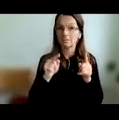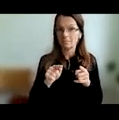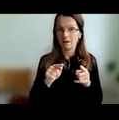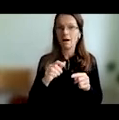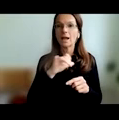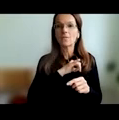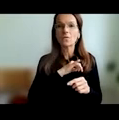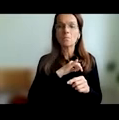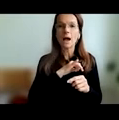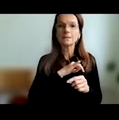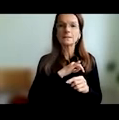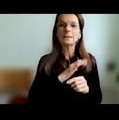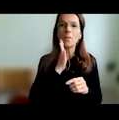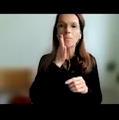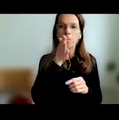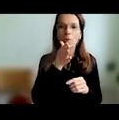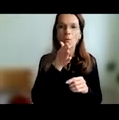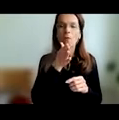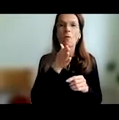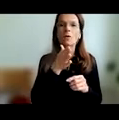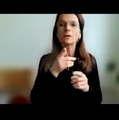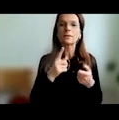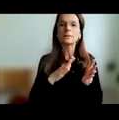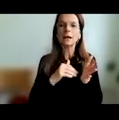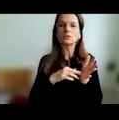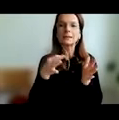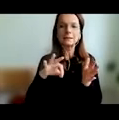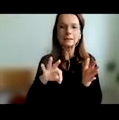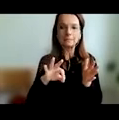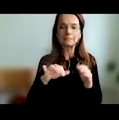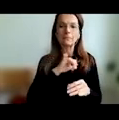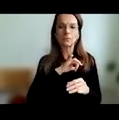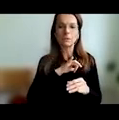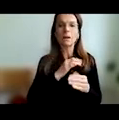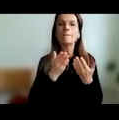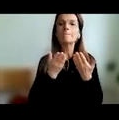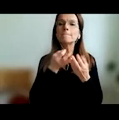these tools and what information is to be collected.